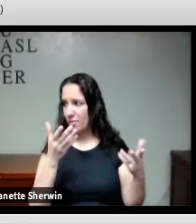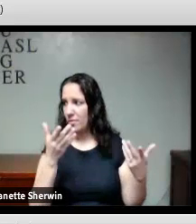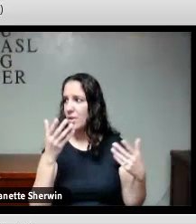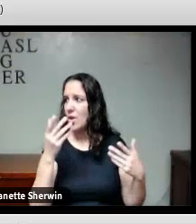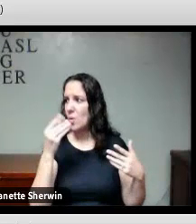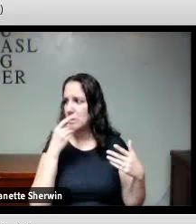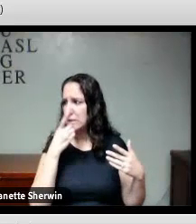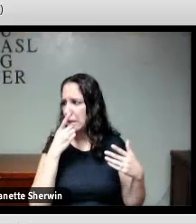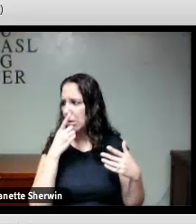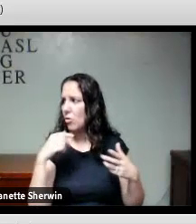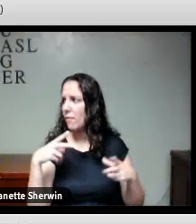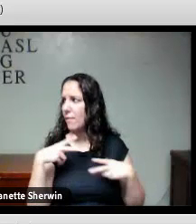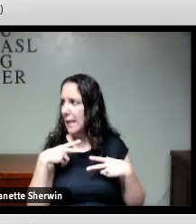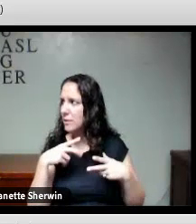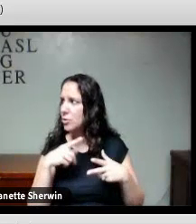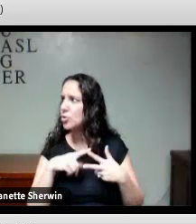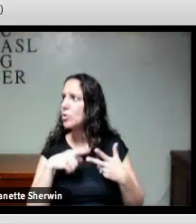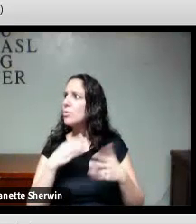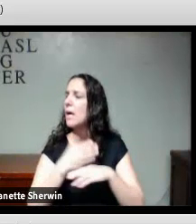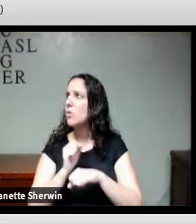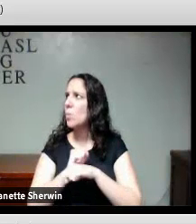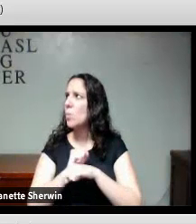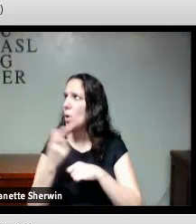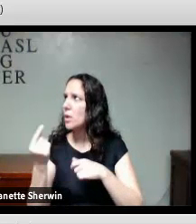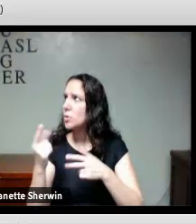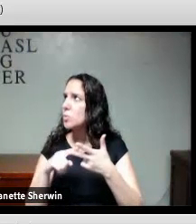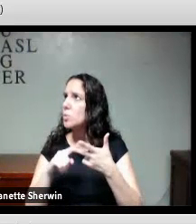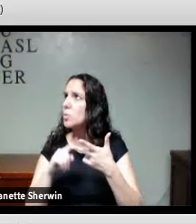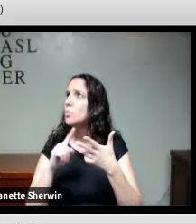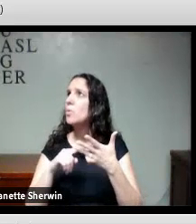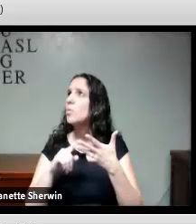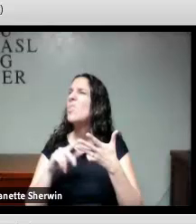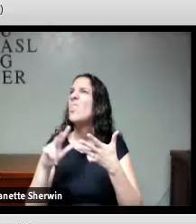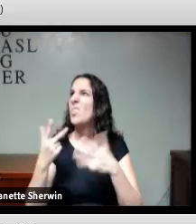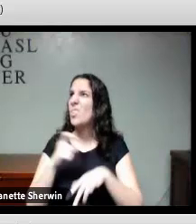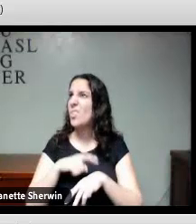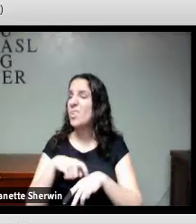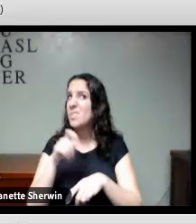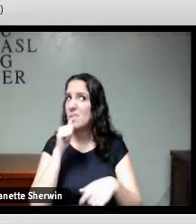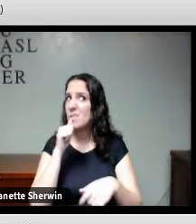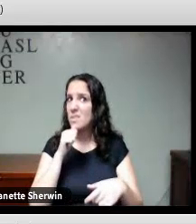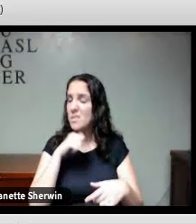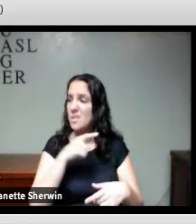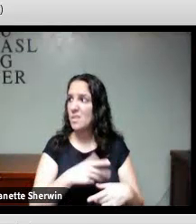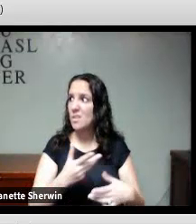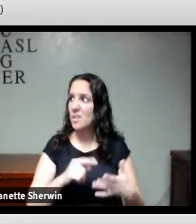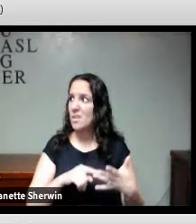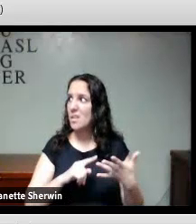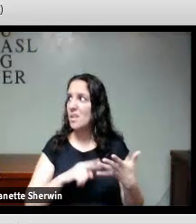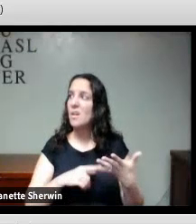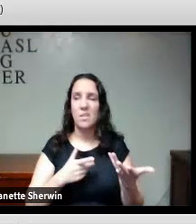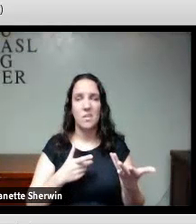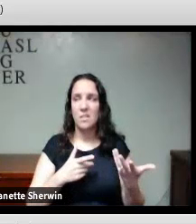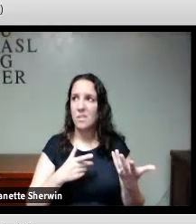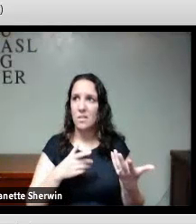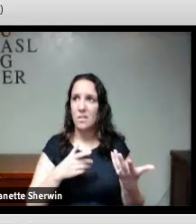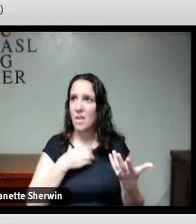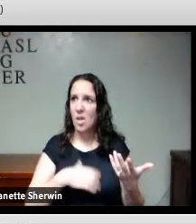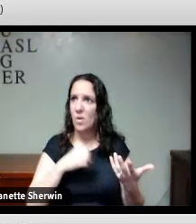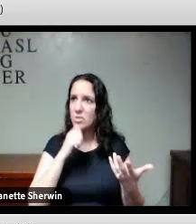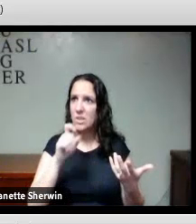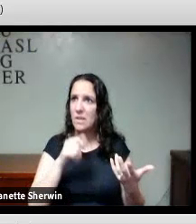or vacation, or what I'm going to do after work tonight, or gee, this is the third time this week I've had to deal with this, and boy, I wish I didn't have to deal with angry patrons, or whatever